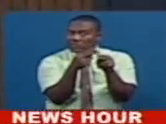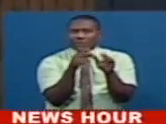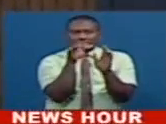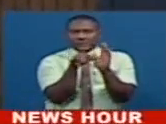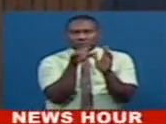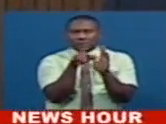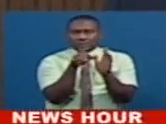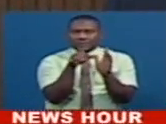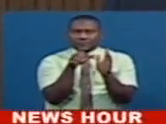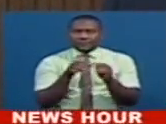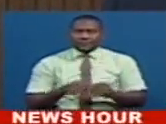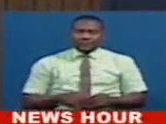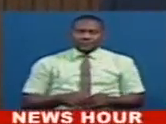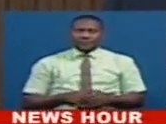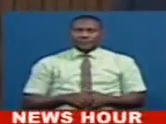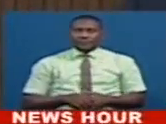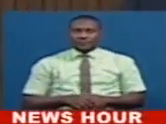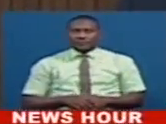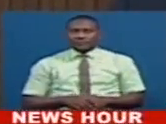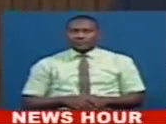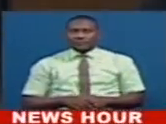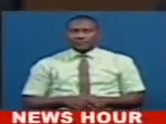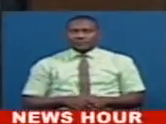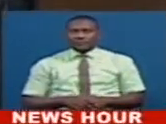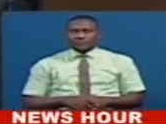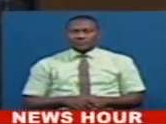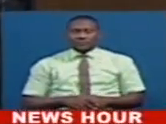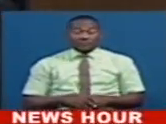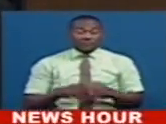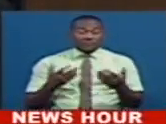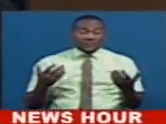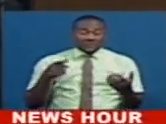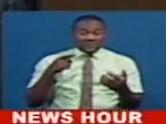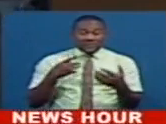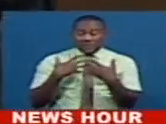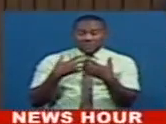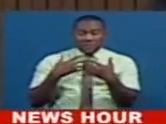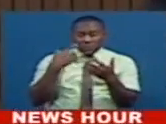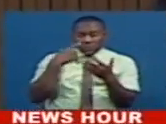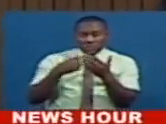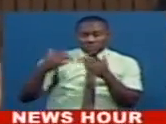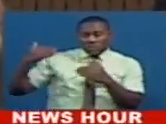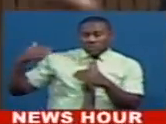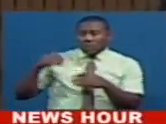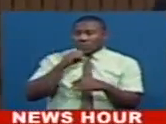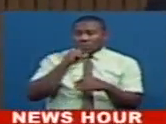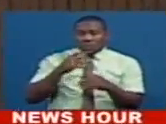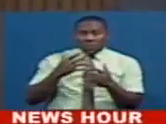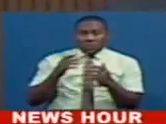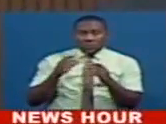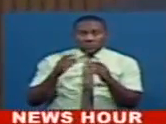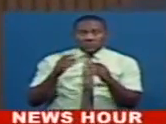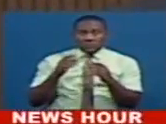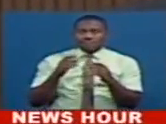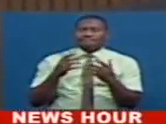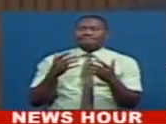activists believe constitute human rights abuse. The case tracking system therefore seeks to promote interagency